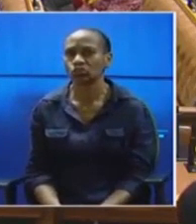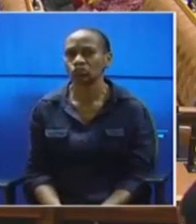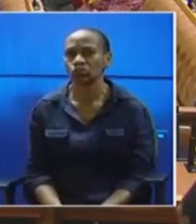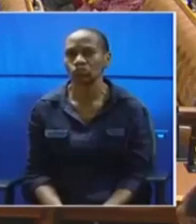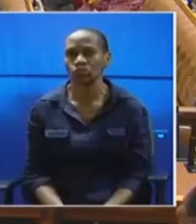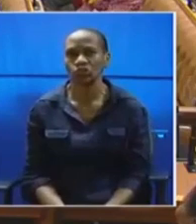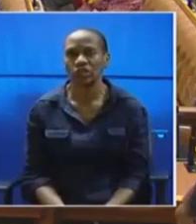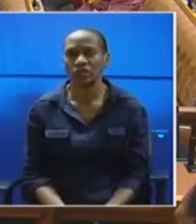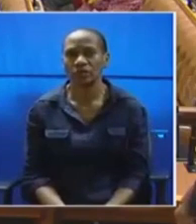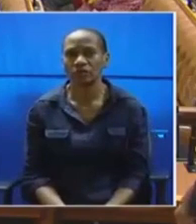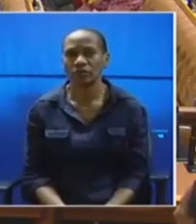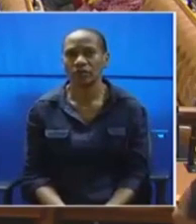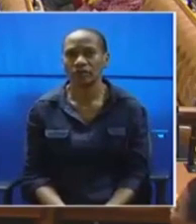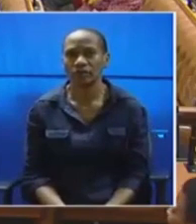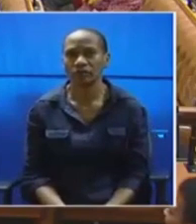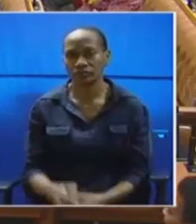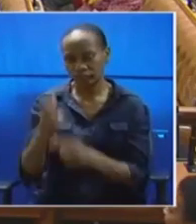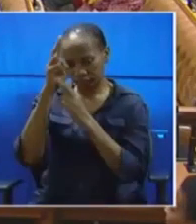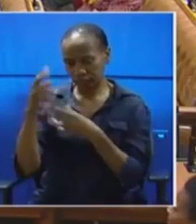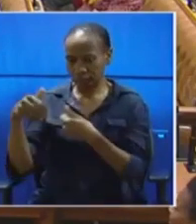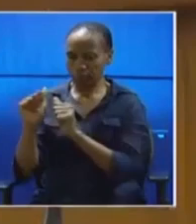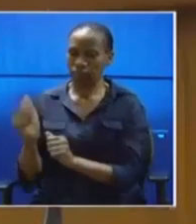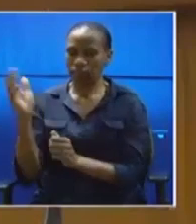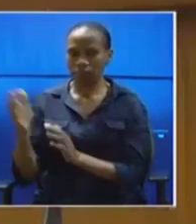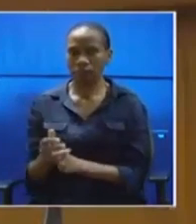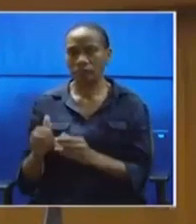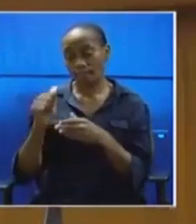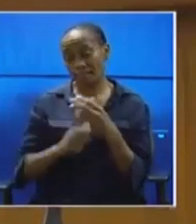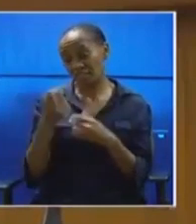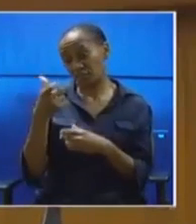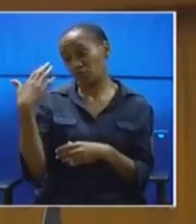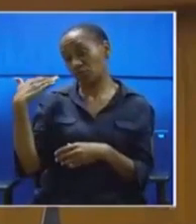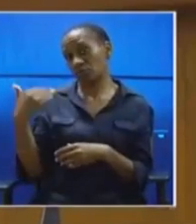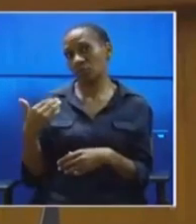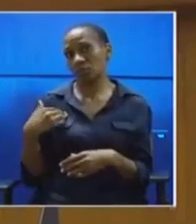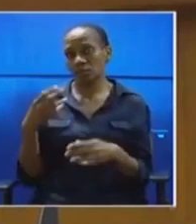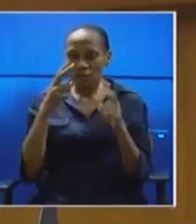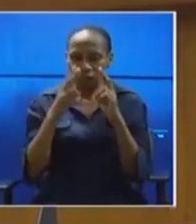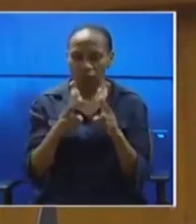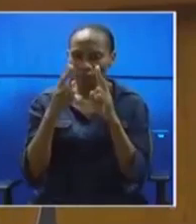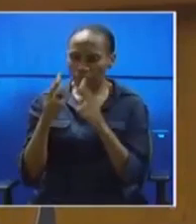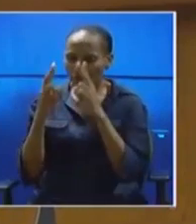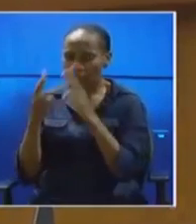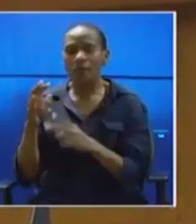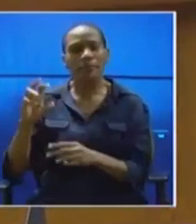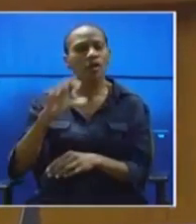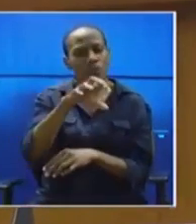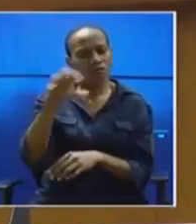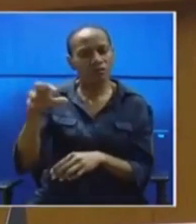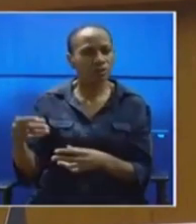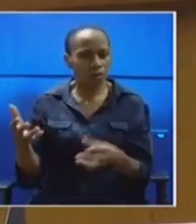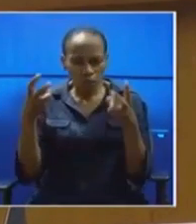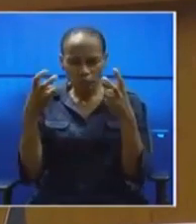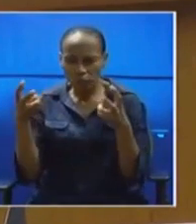my own. Honorable Chairperson, over the last few months, I traveled South Africa listening to the concerns of